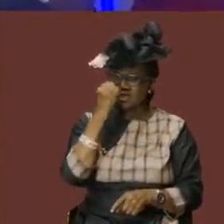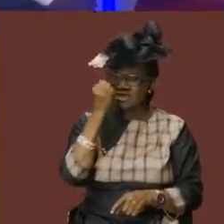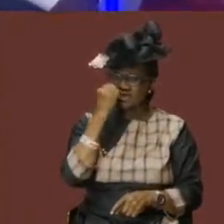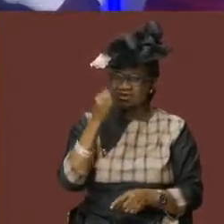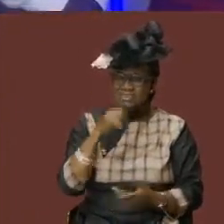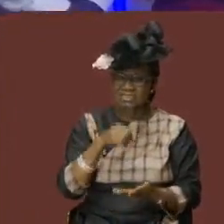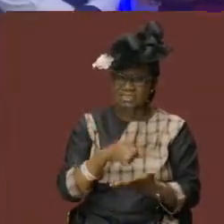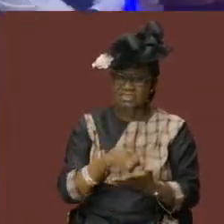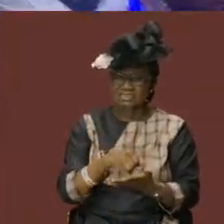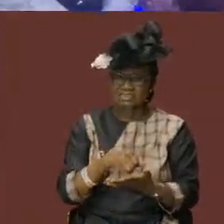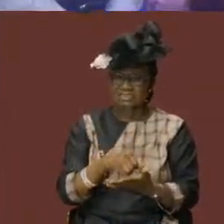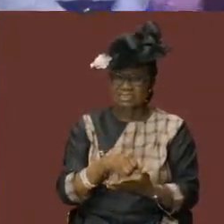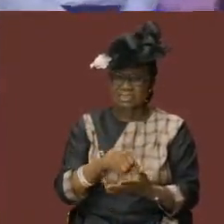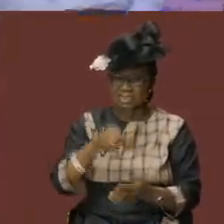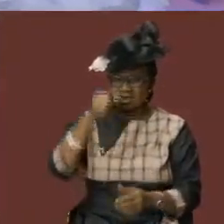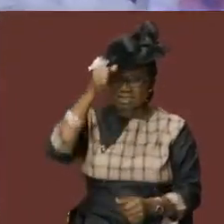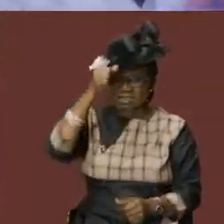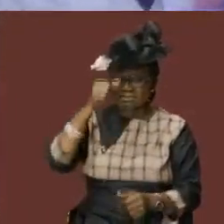eat it,